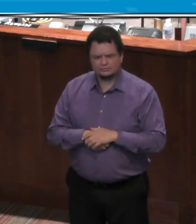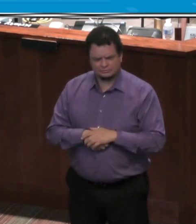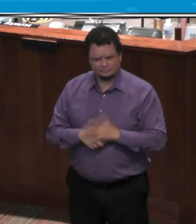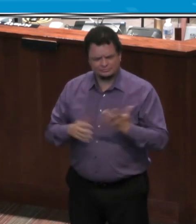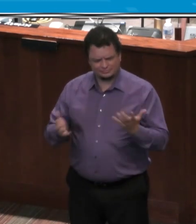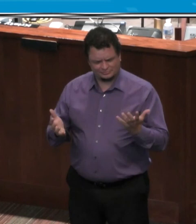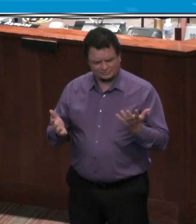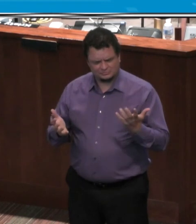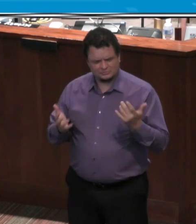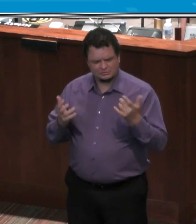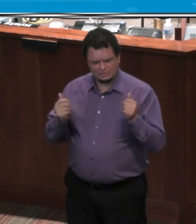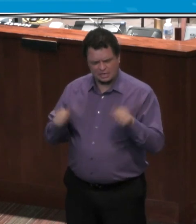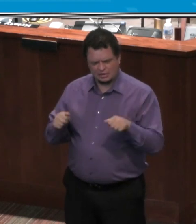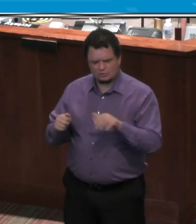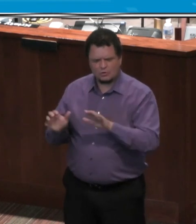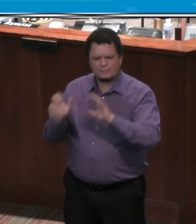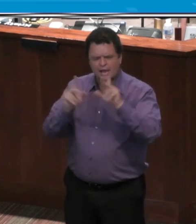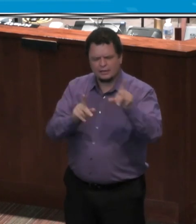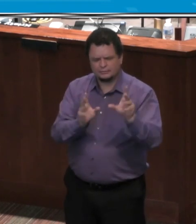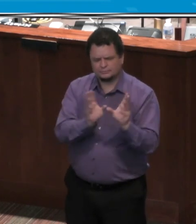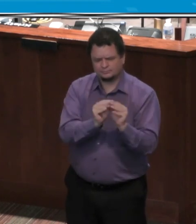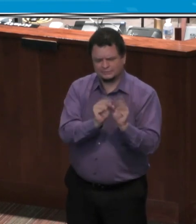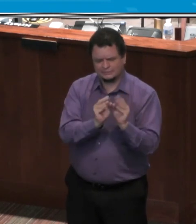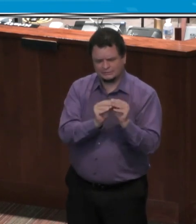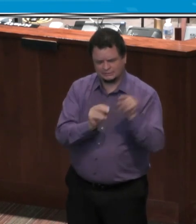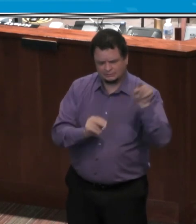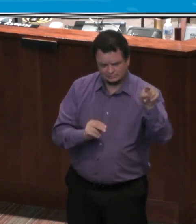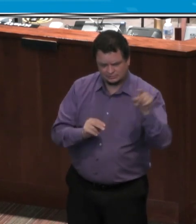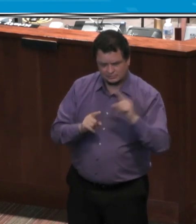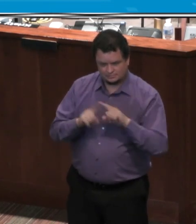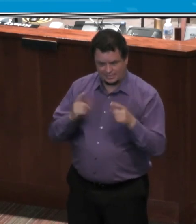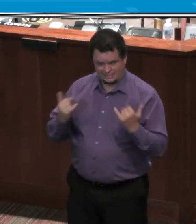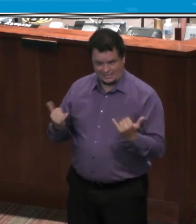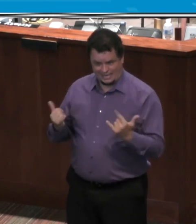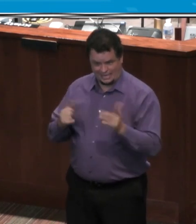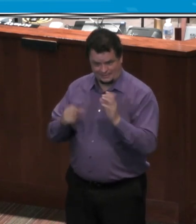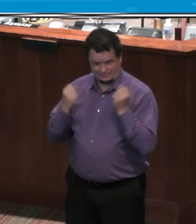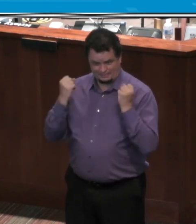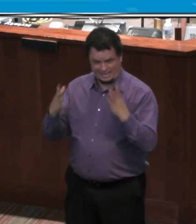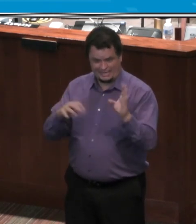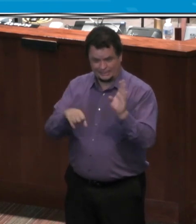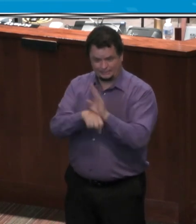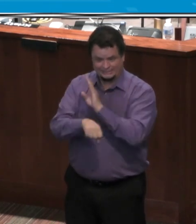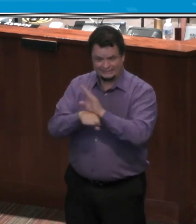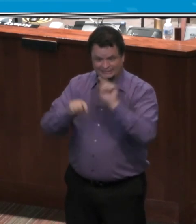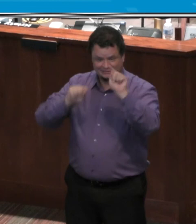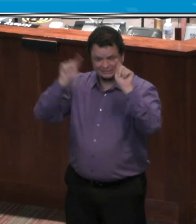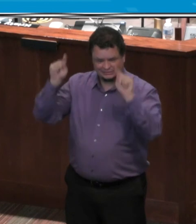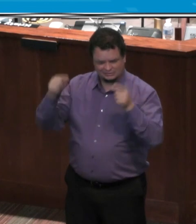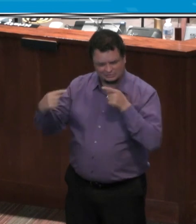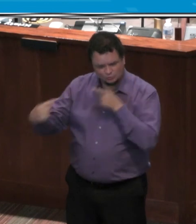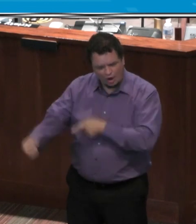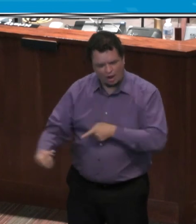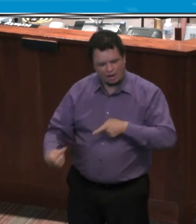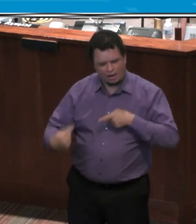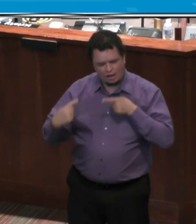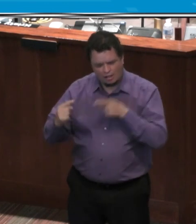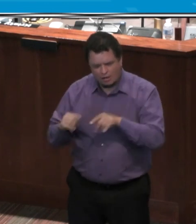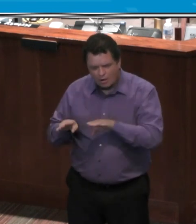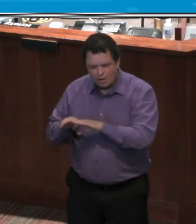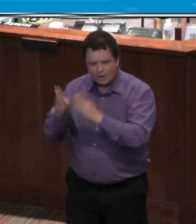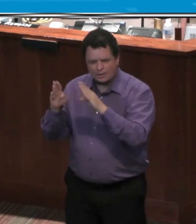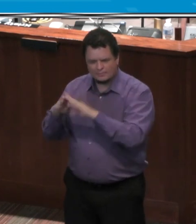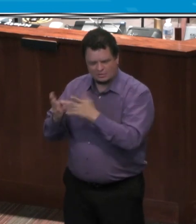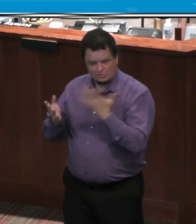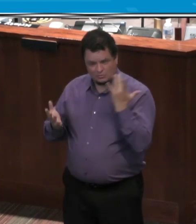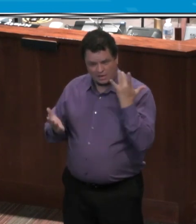But businesses are still struggling. Yes, their doors are open, but they're not profitable. They're still struggling. I myself am a